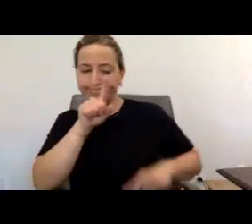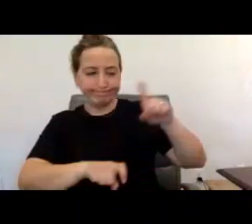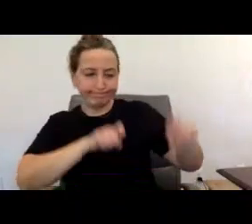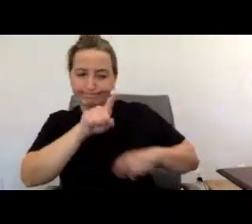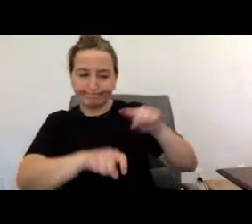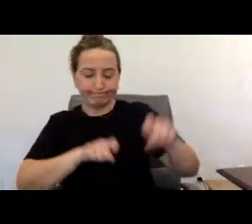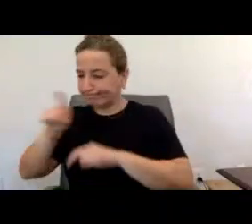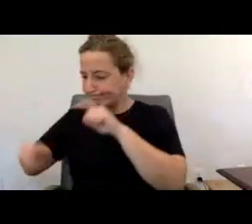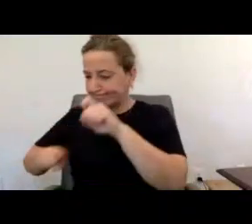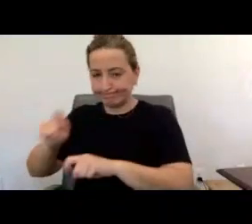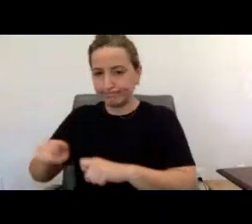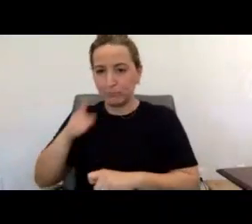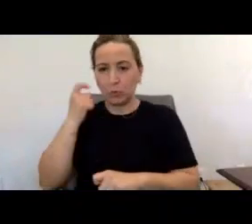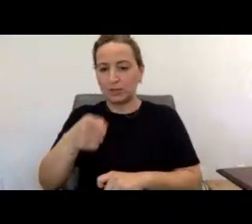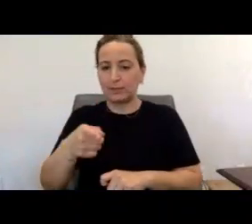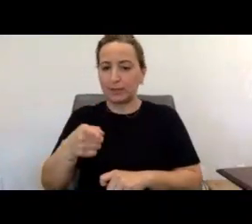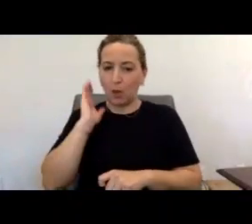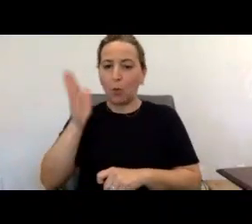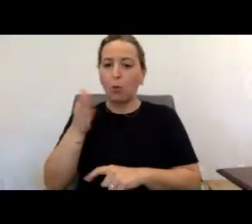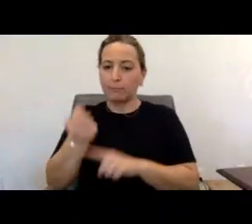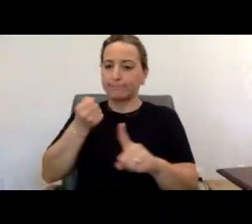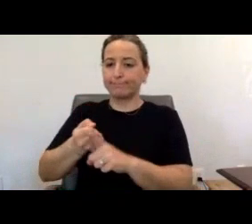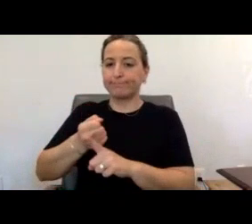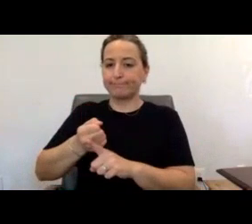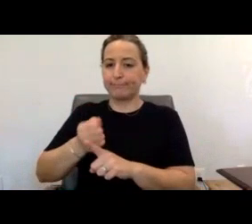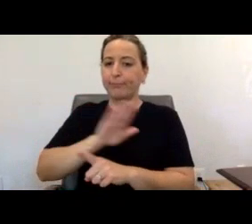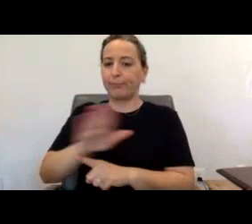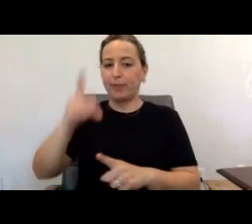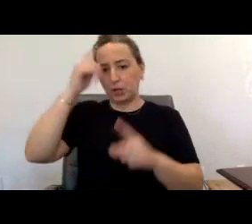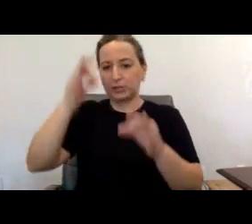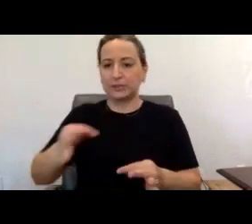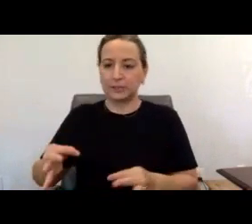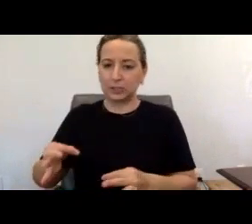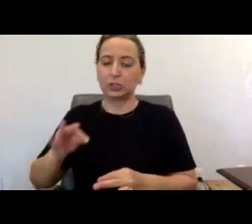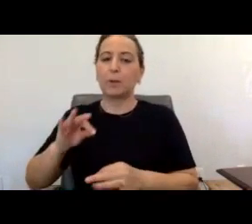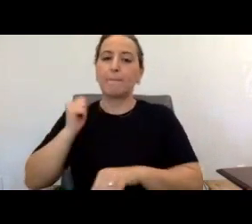the appearance of decision making on the basis of protected classes.